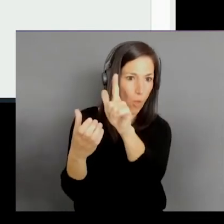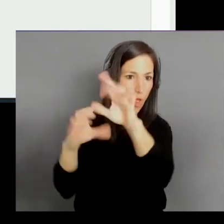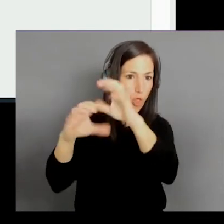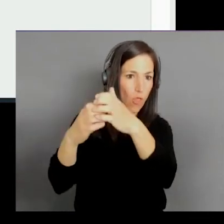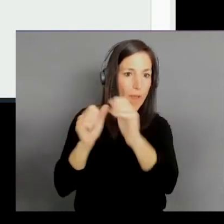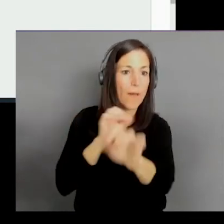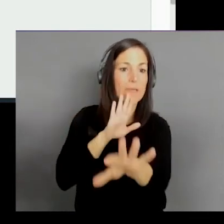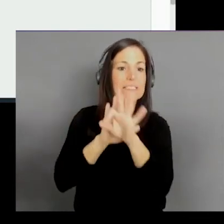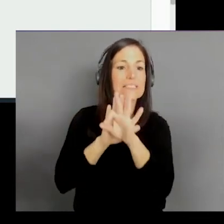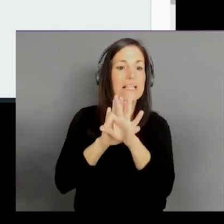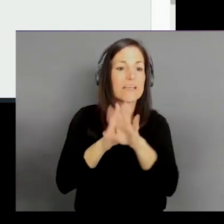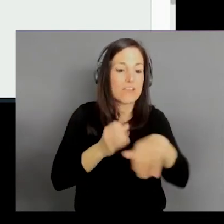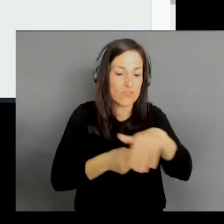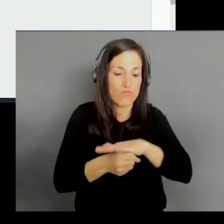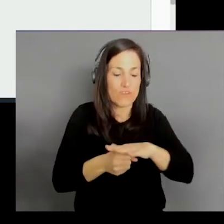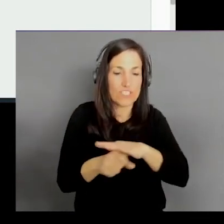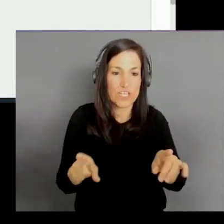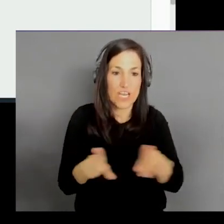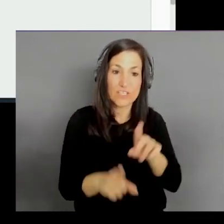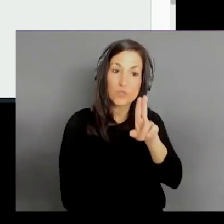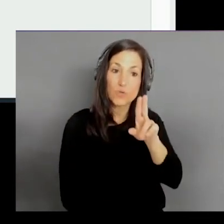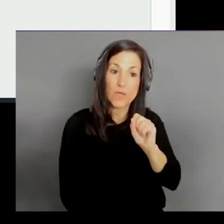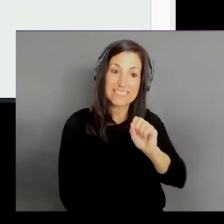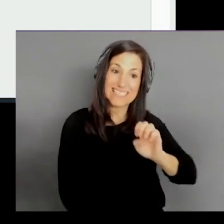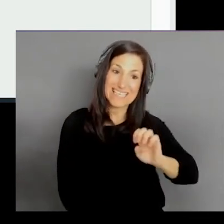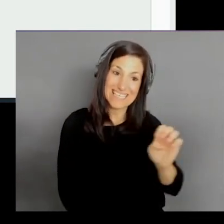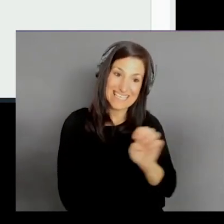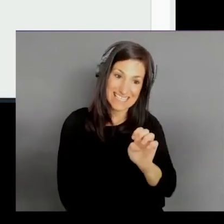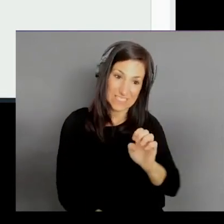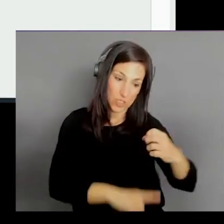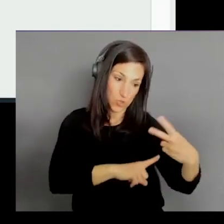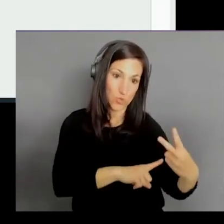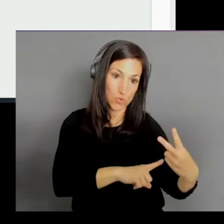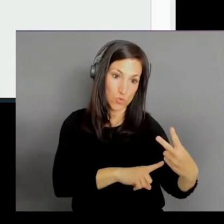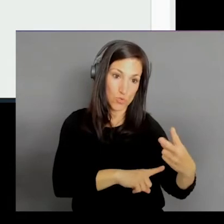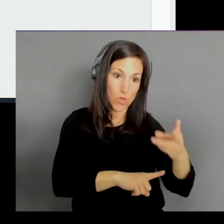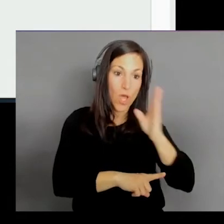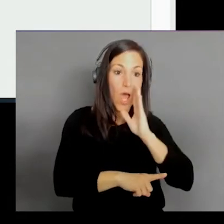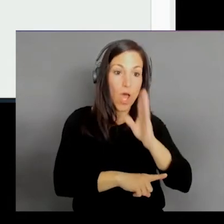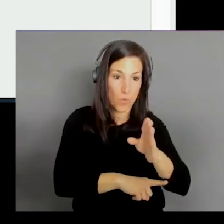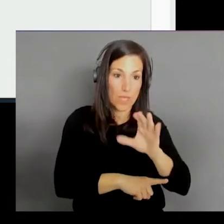East 2. And again, I'm going to do add CIDR by size.